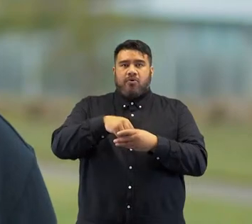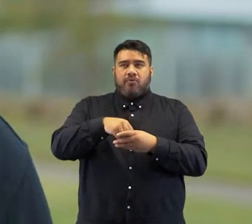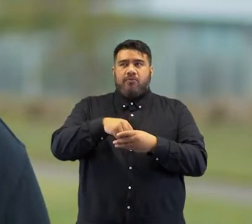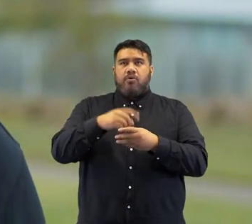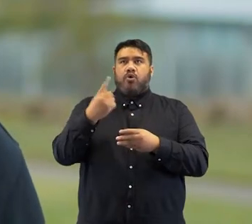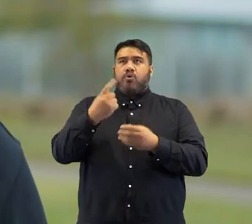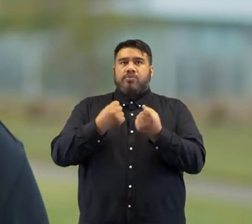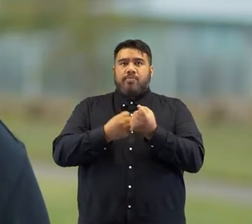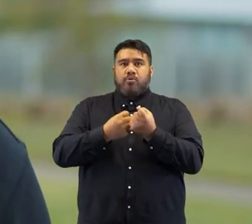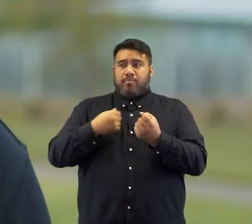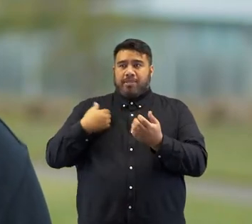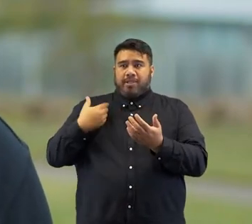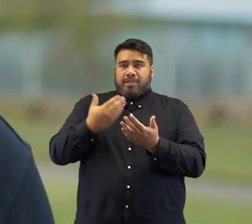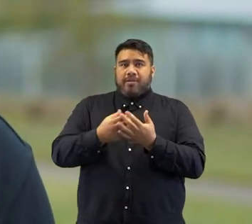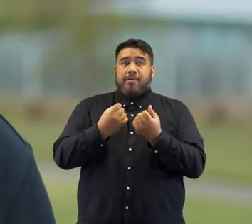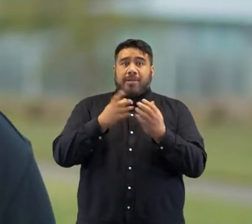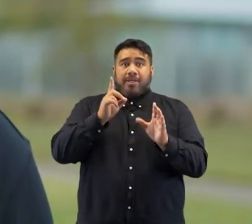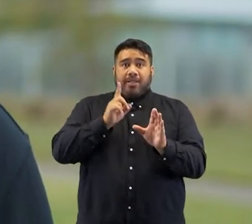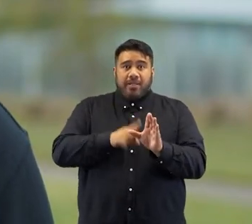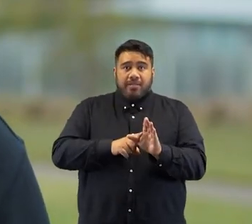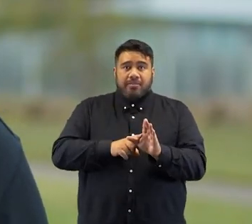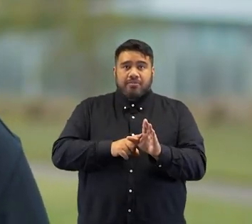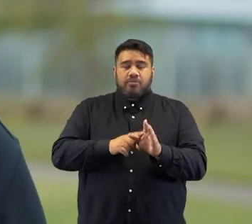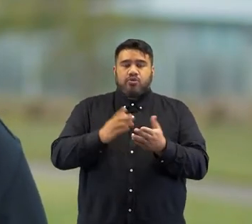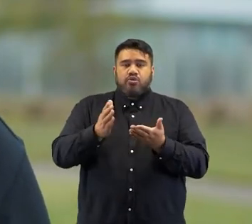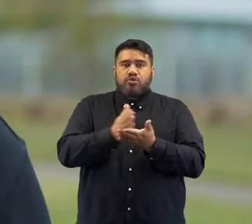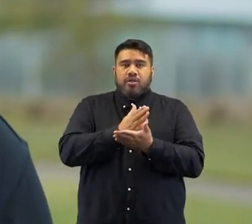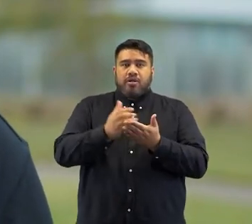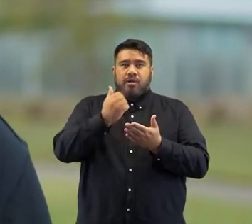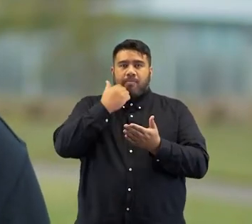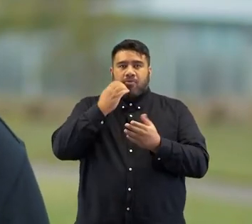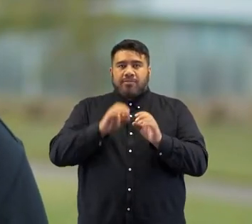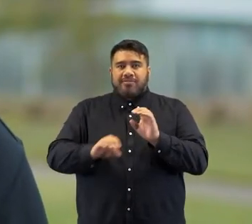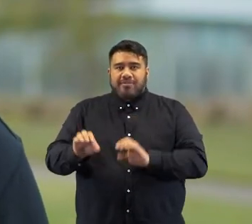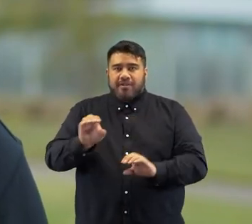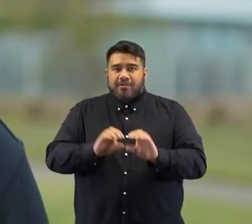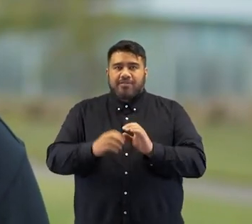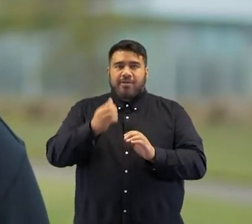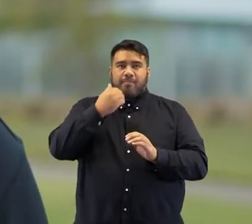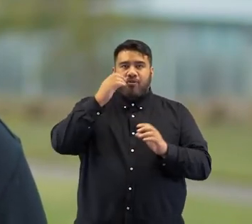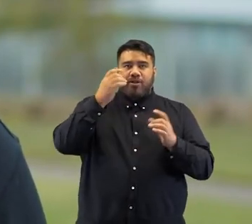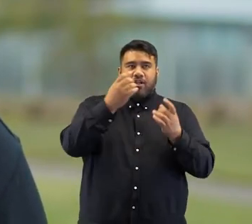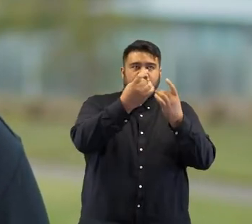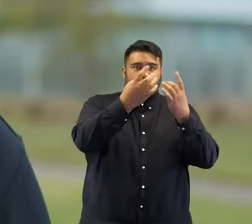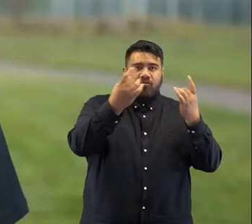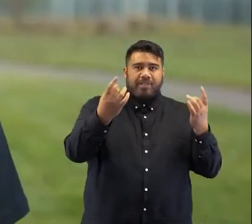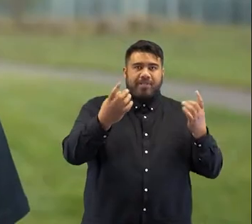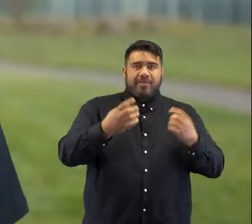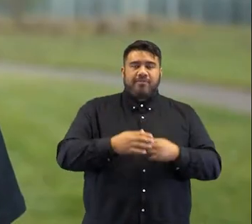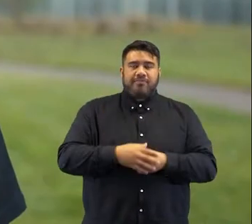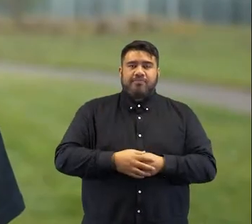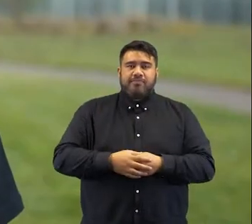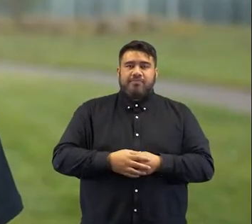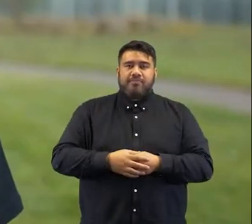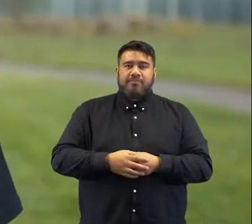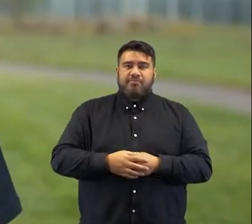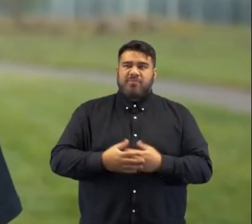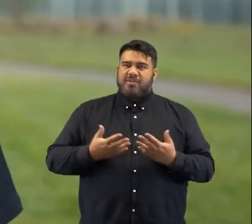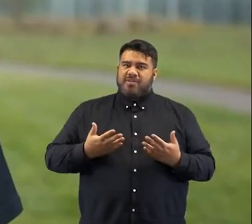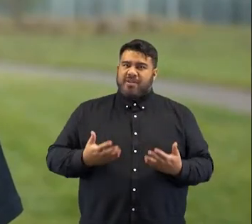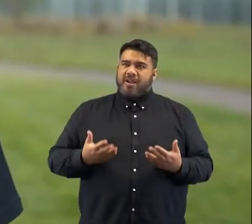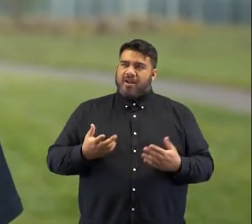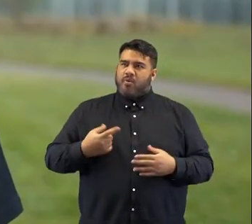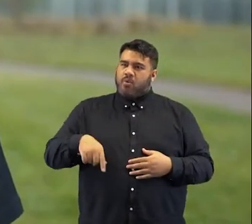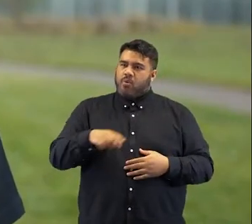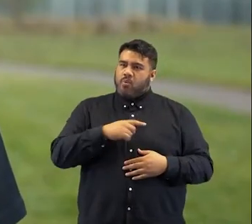have supported me throughout the years to share Māori astronomy and Māori science. And it's wonderful that we